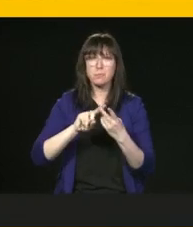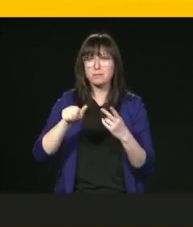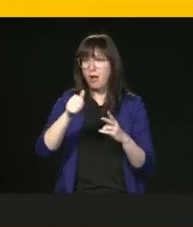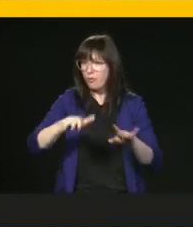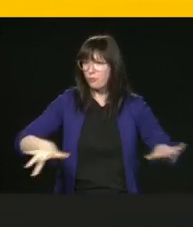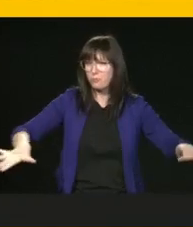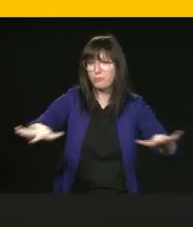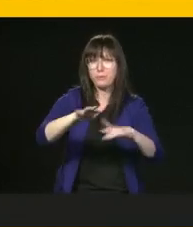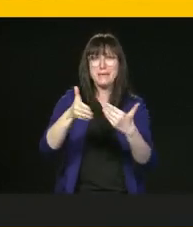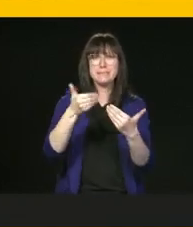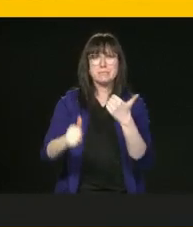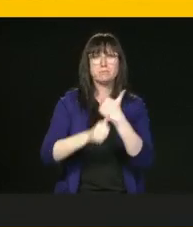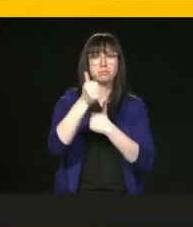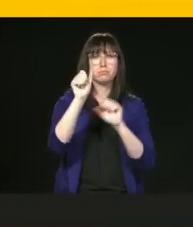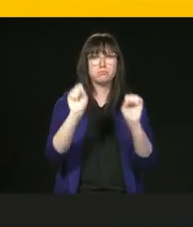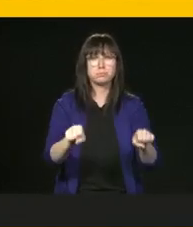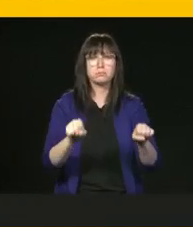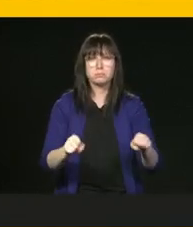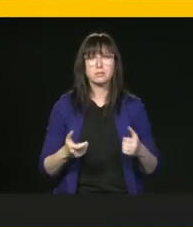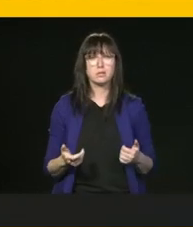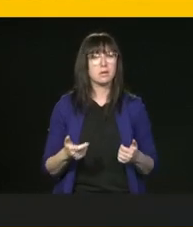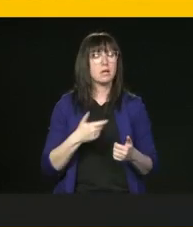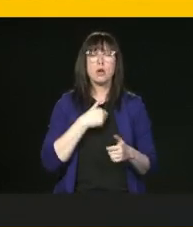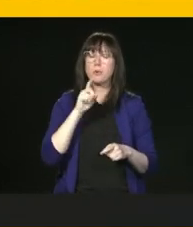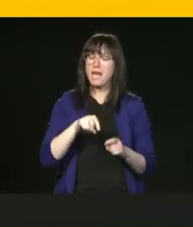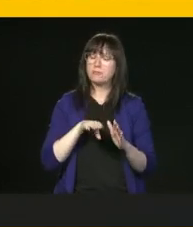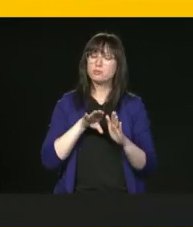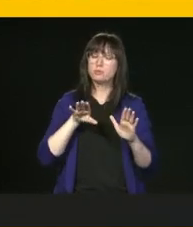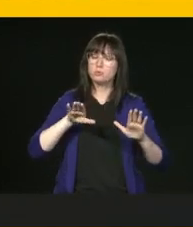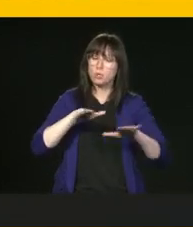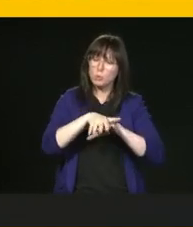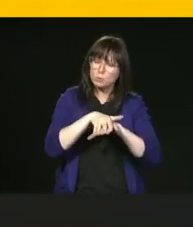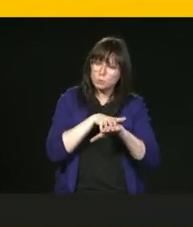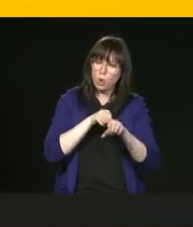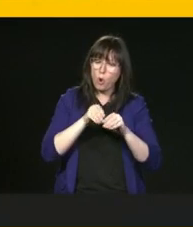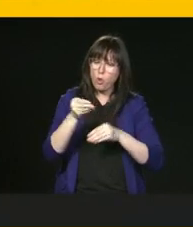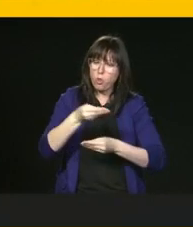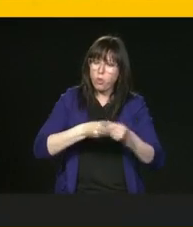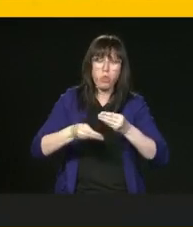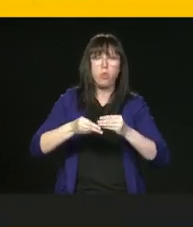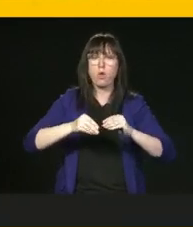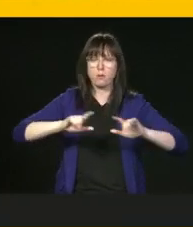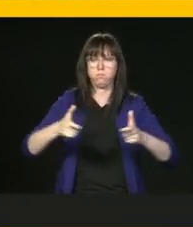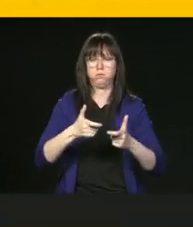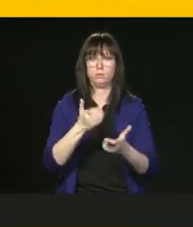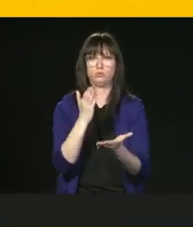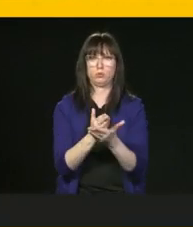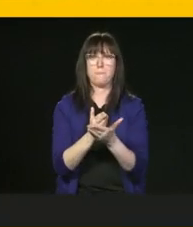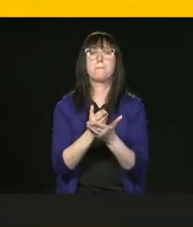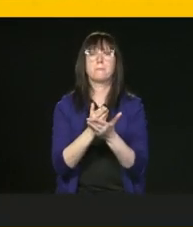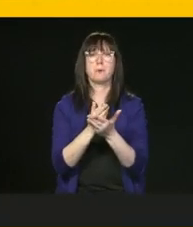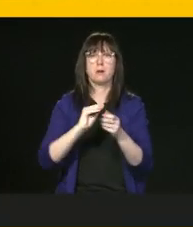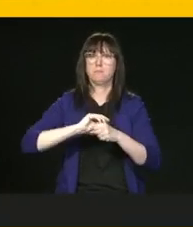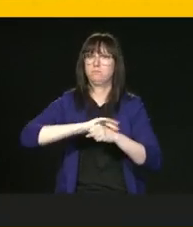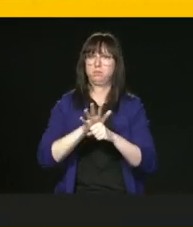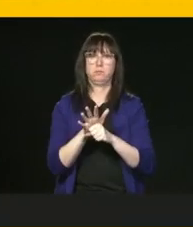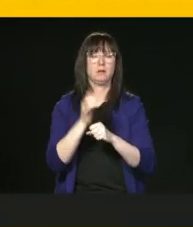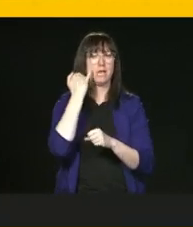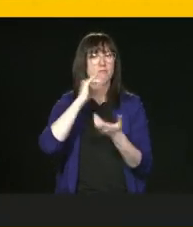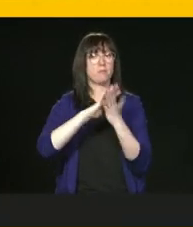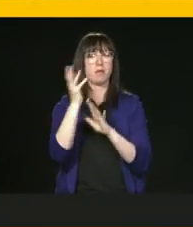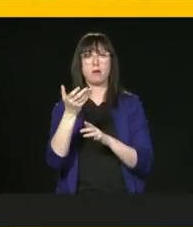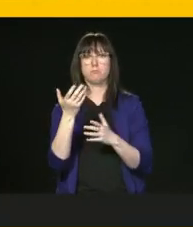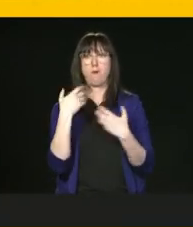at risk. We need to slow and stop the spread of this virus if we are going to come through this strongly as a